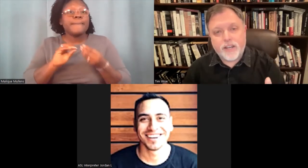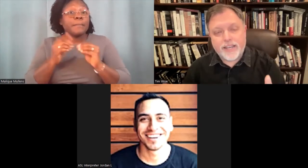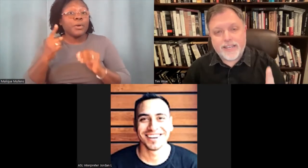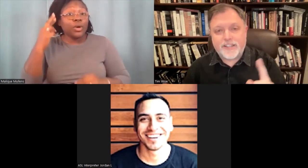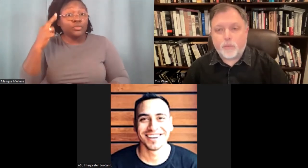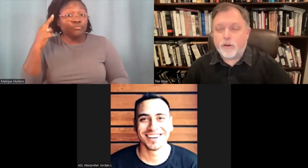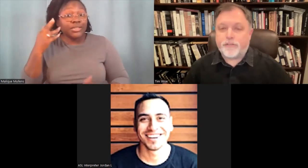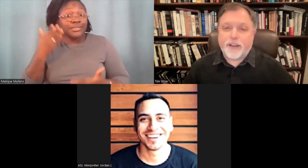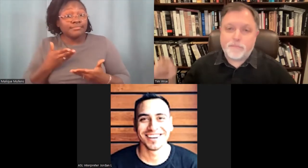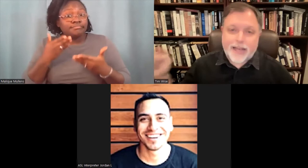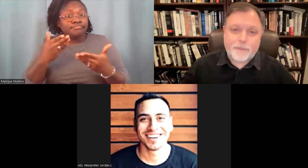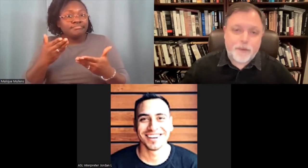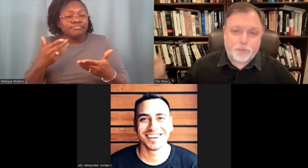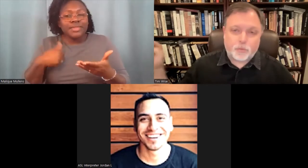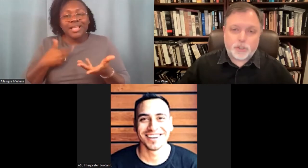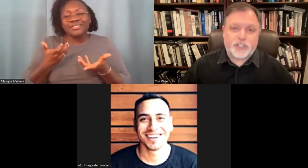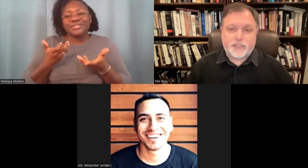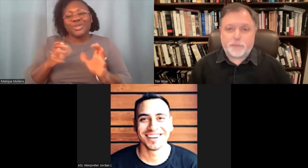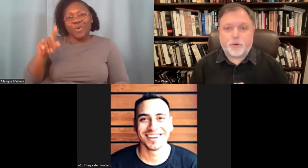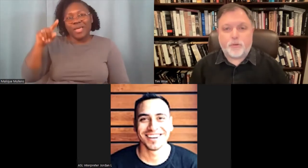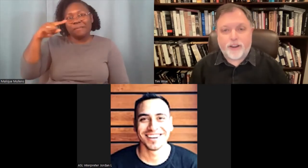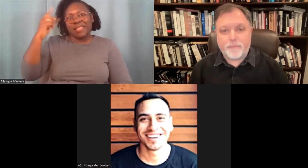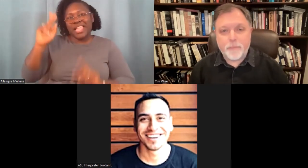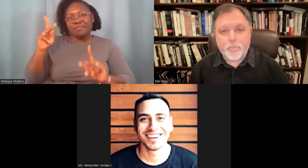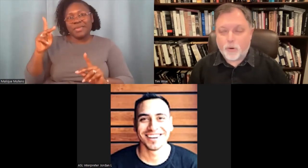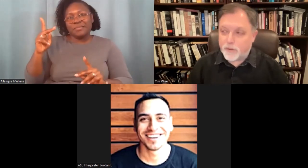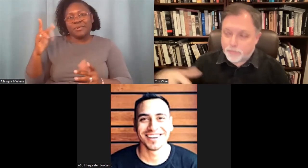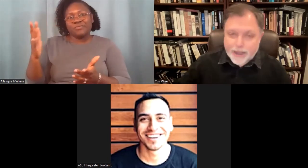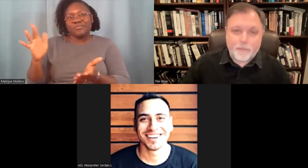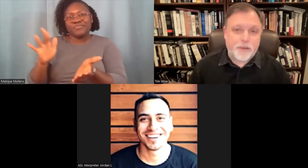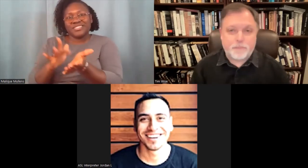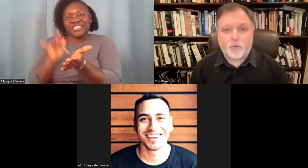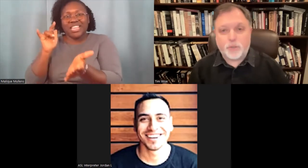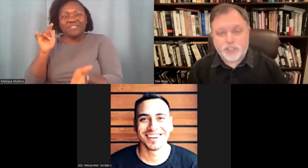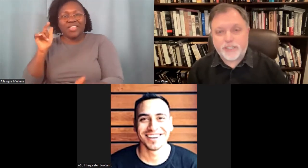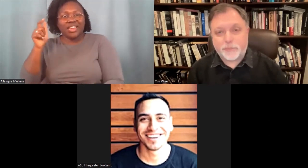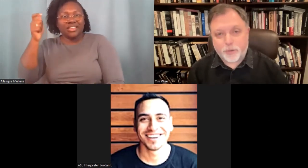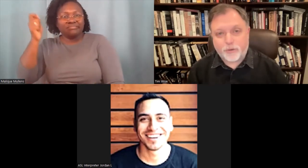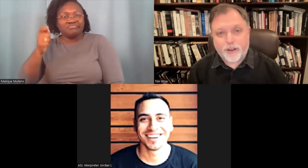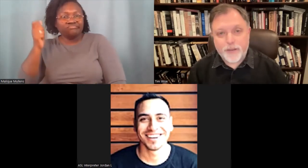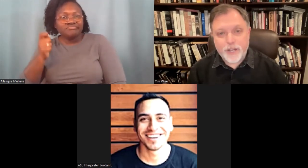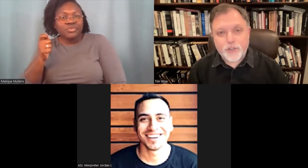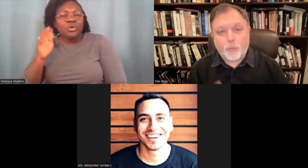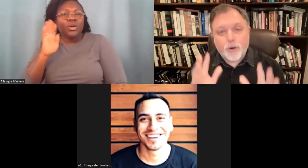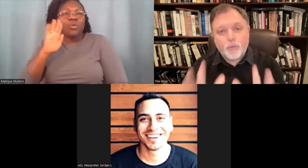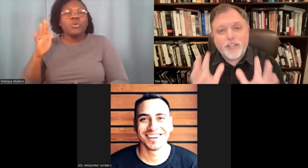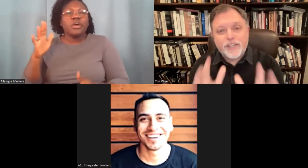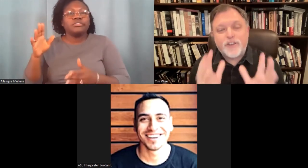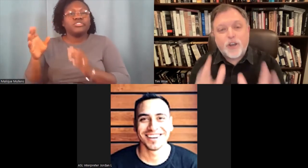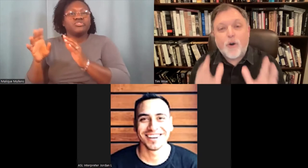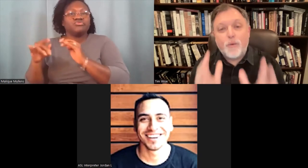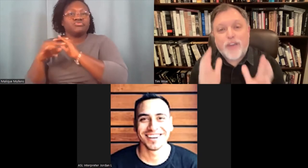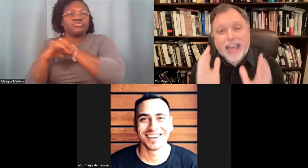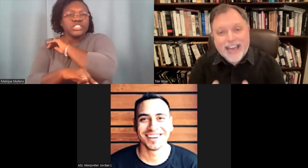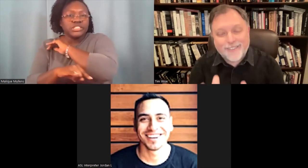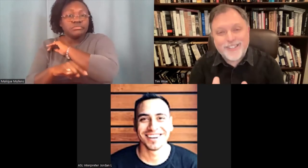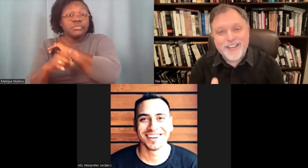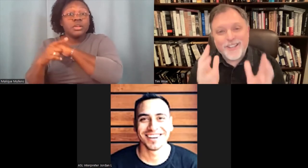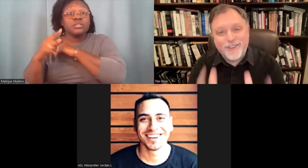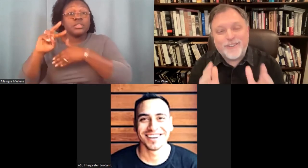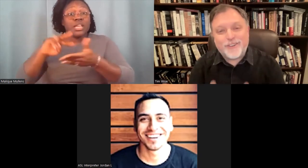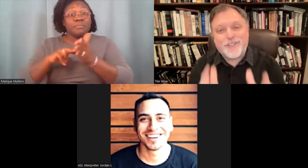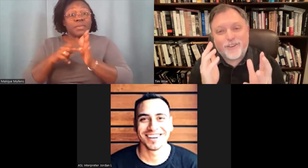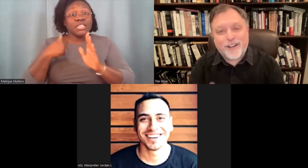offer is that we're afraid Black people will cheat the program, or that brown people will cheat the program. So we're willing to go